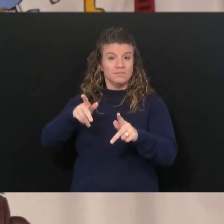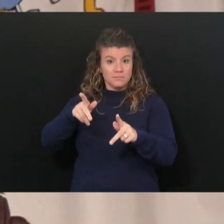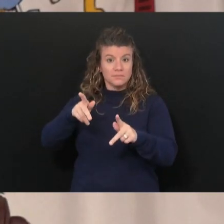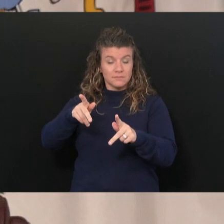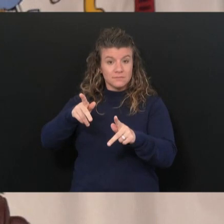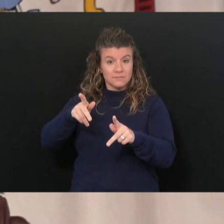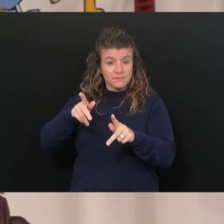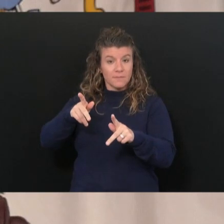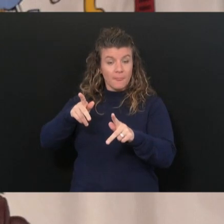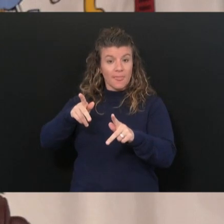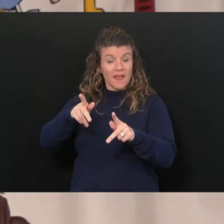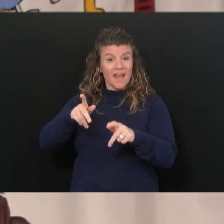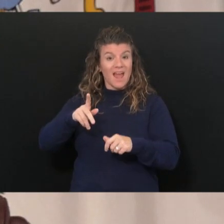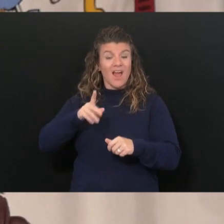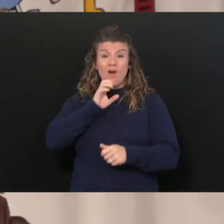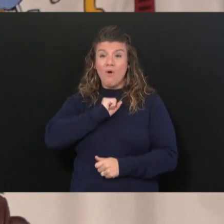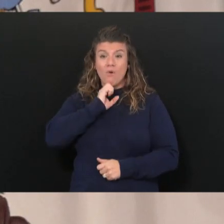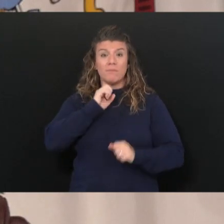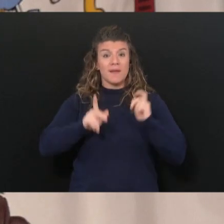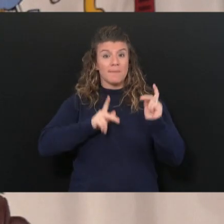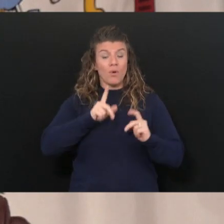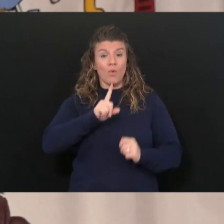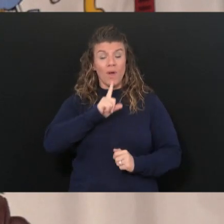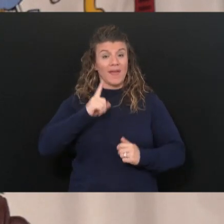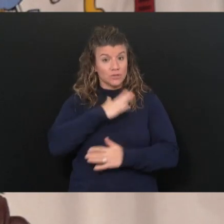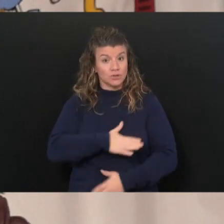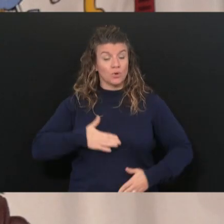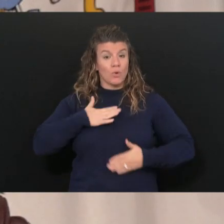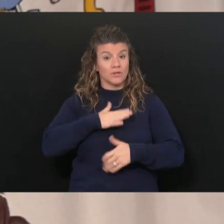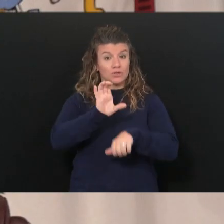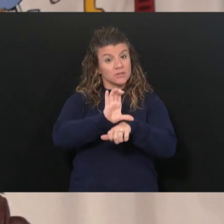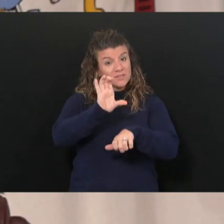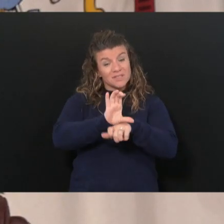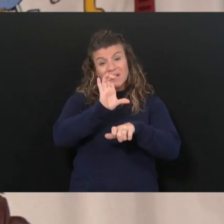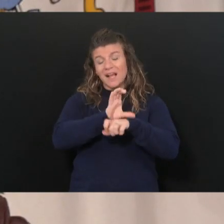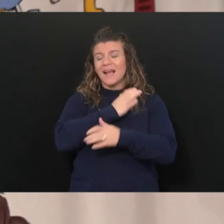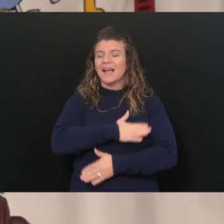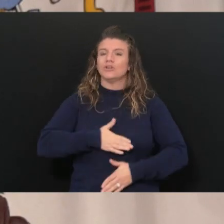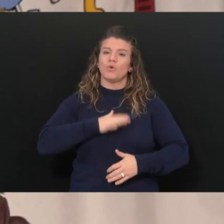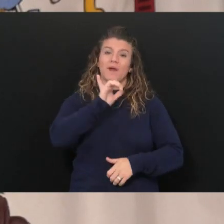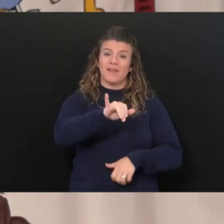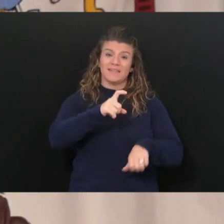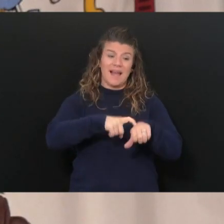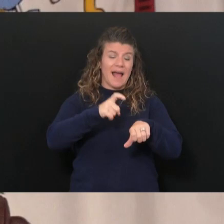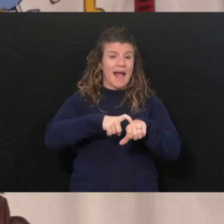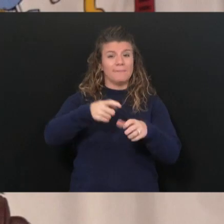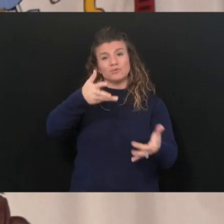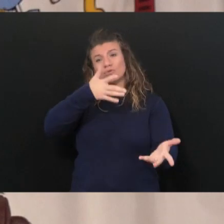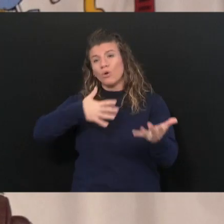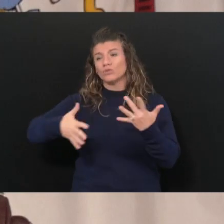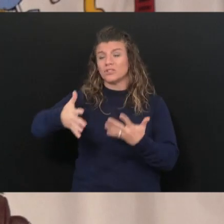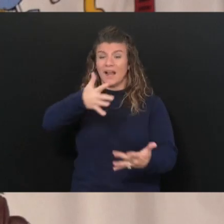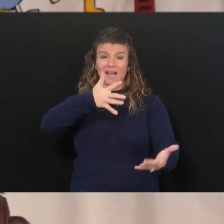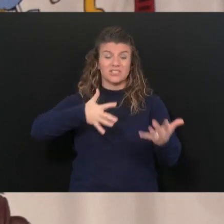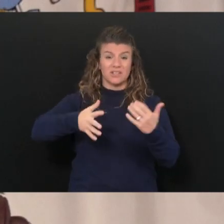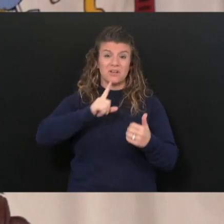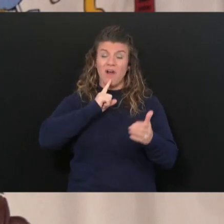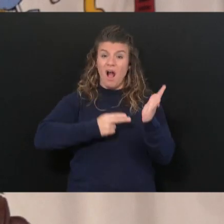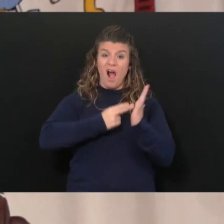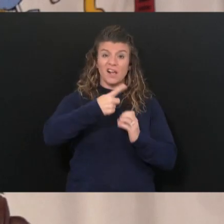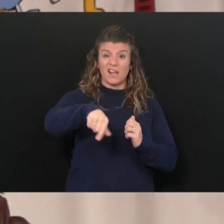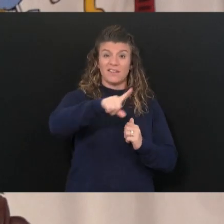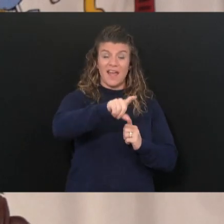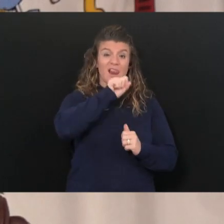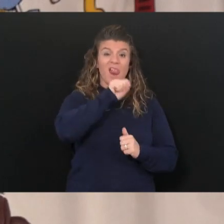really enjoy church and enjoy that time more than maybe our young people do, and our young